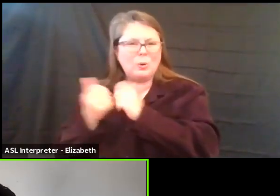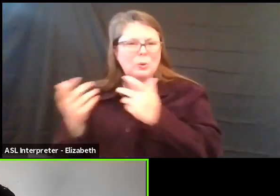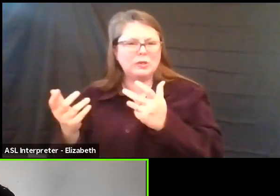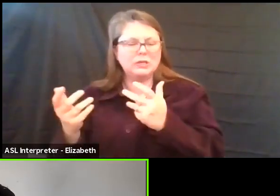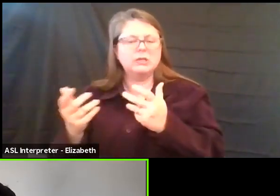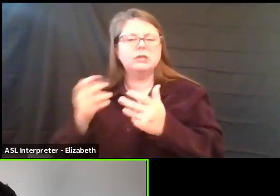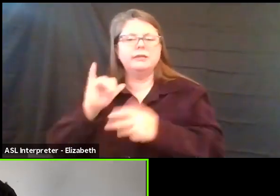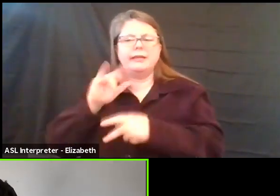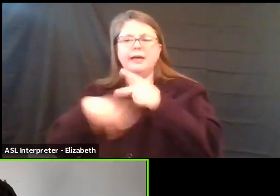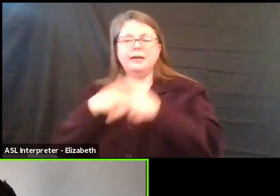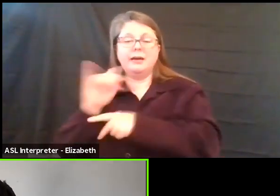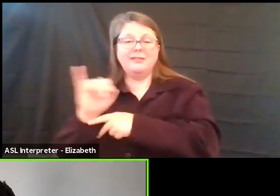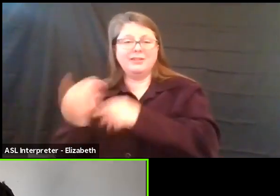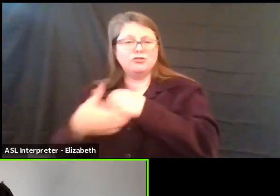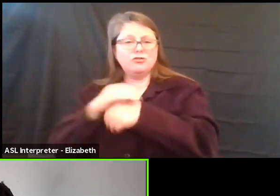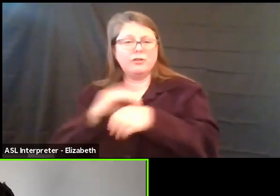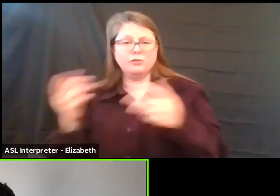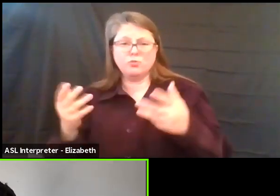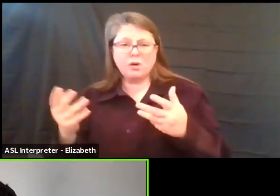you have under your policy.